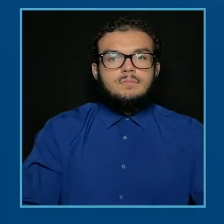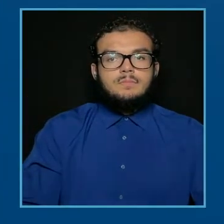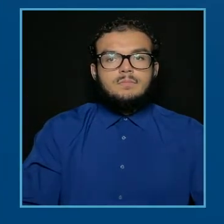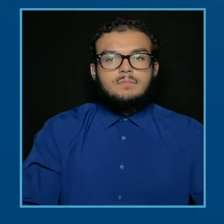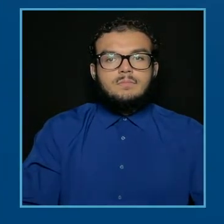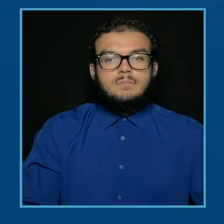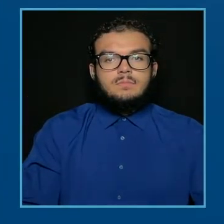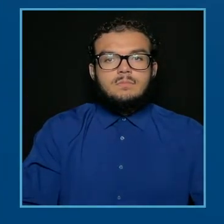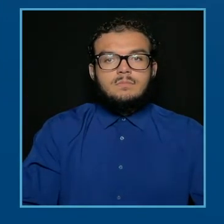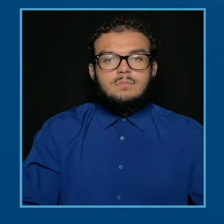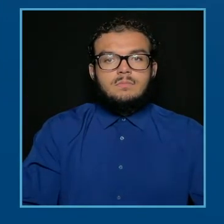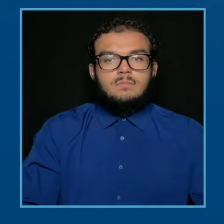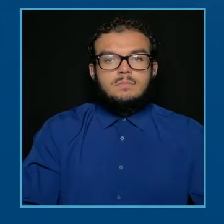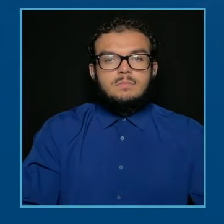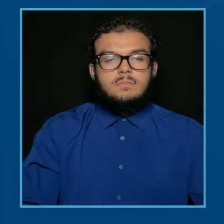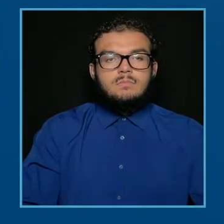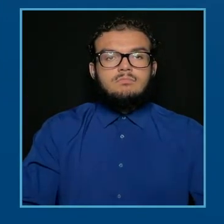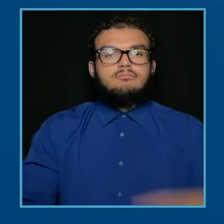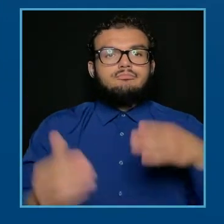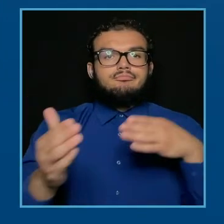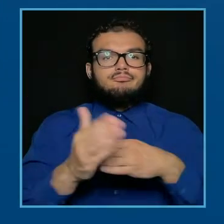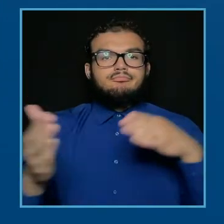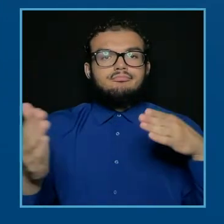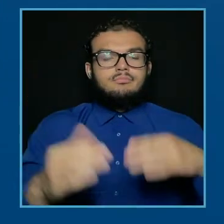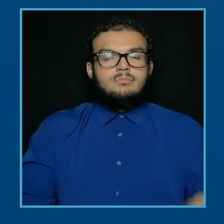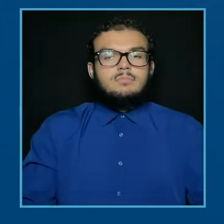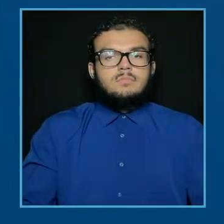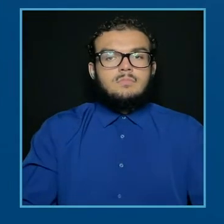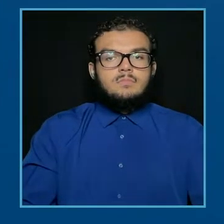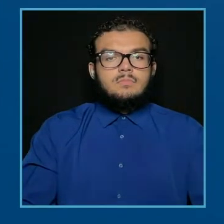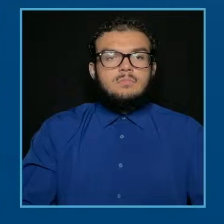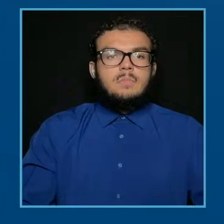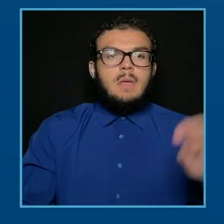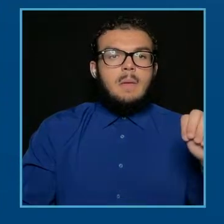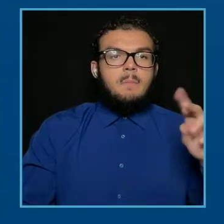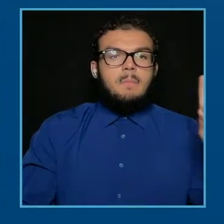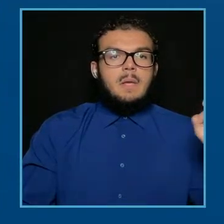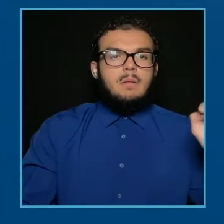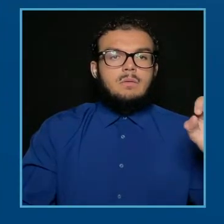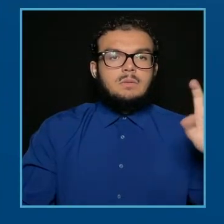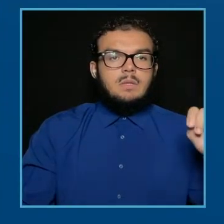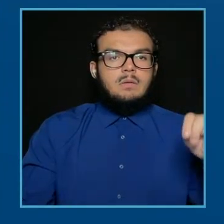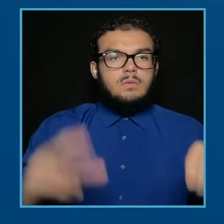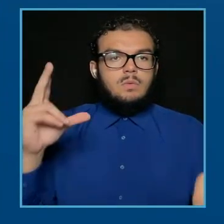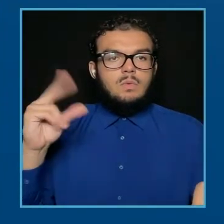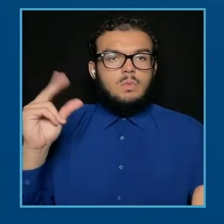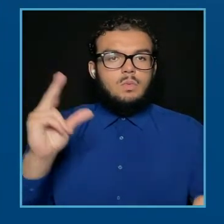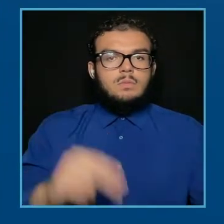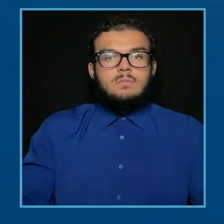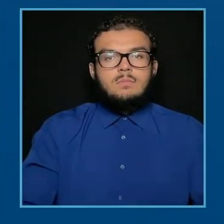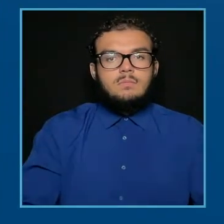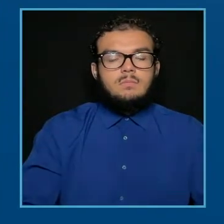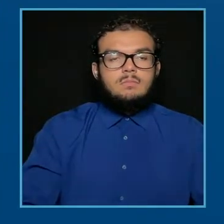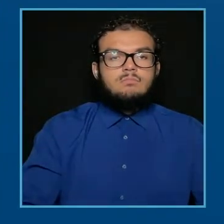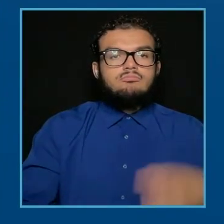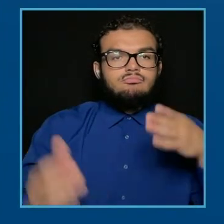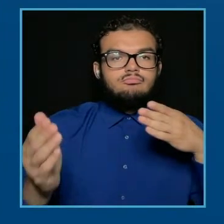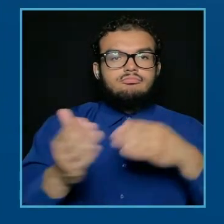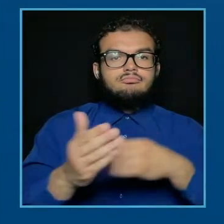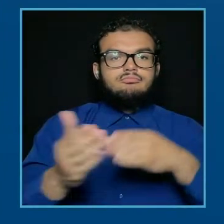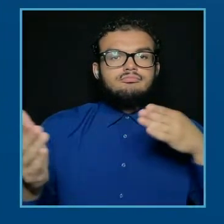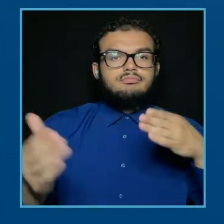Mallory votes against. Mr. Middleton. No. Mr. Middleton